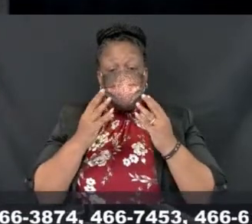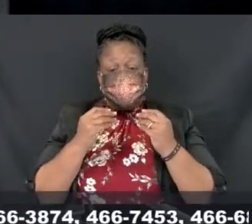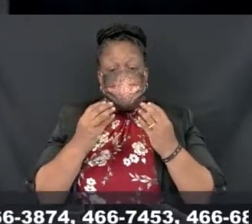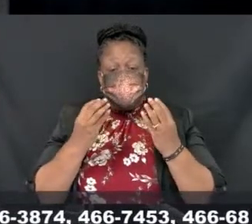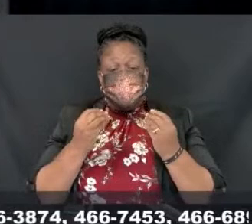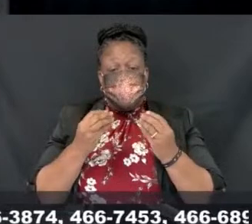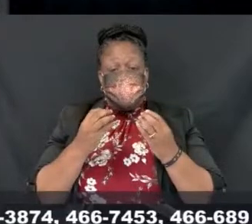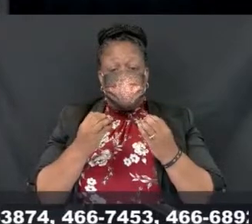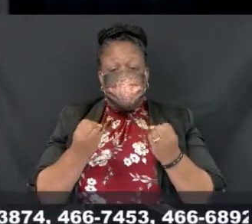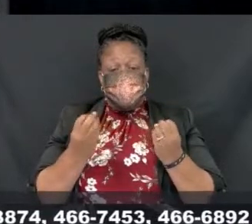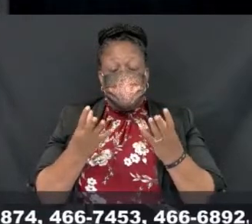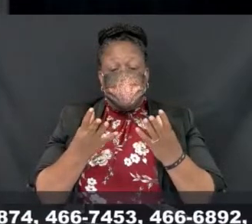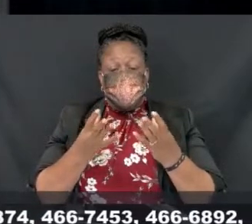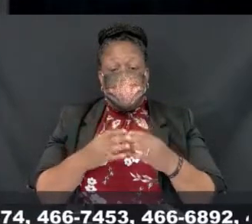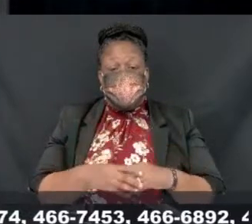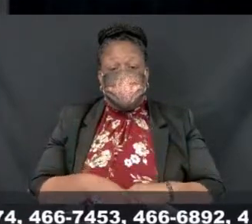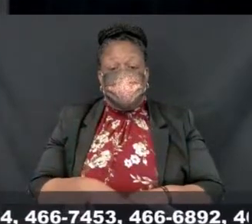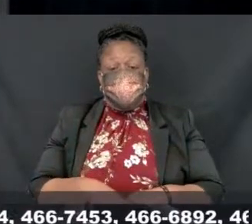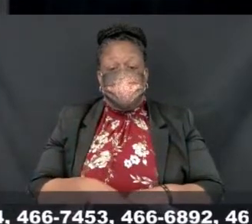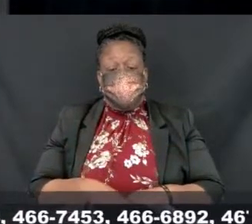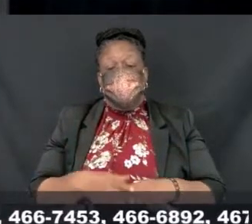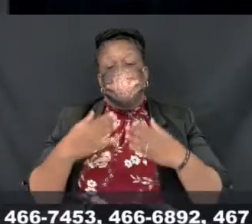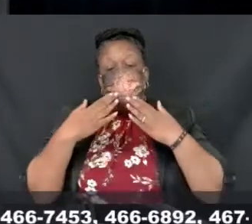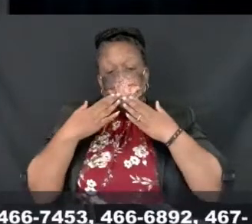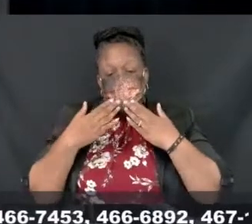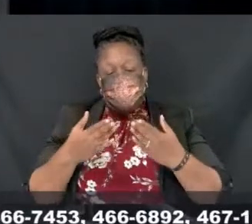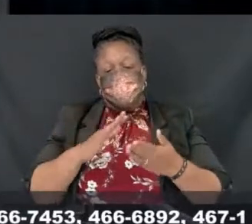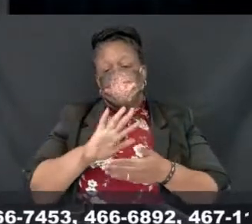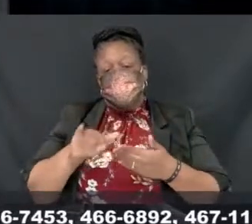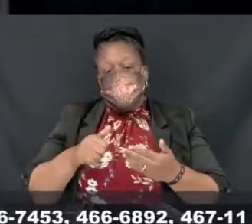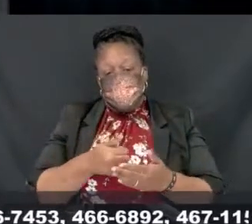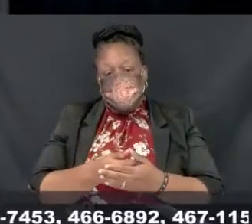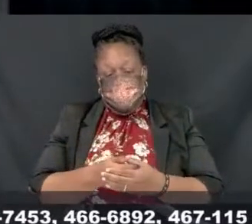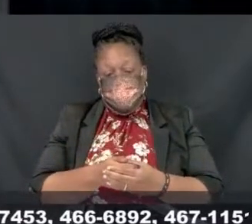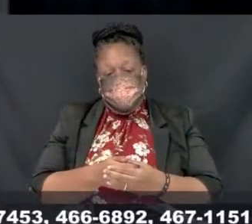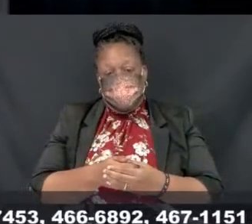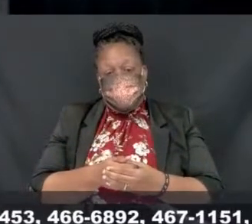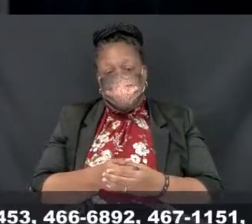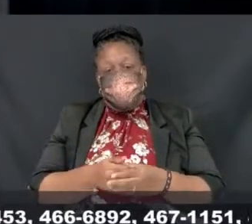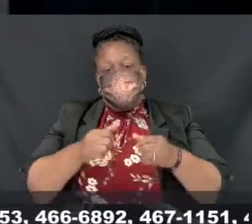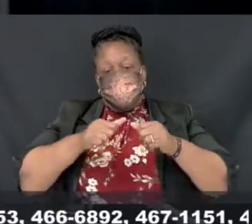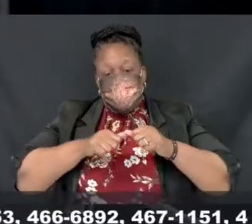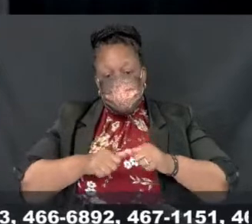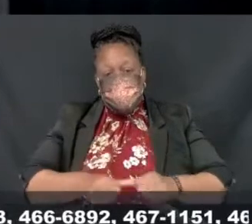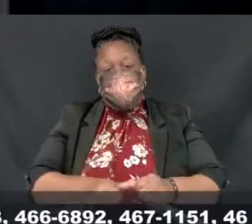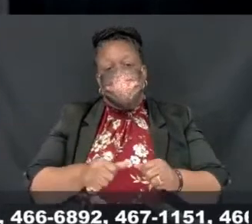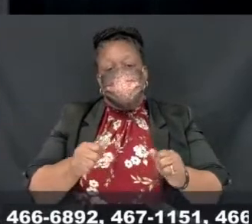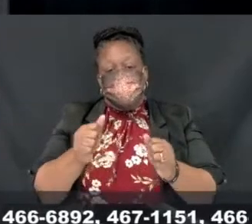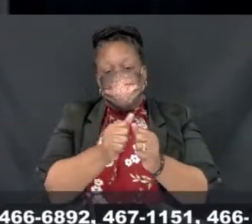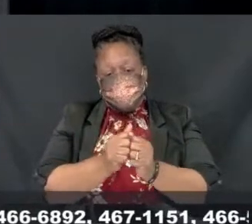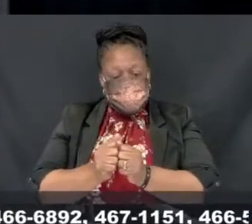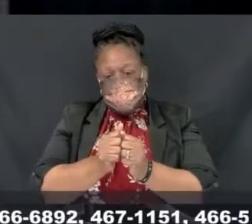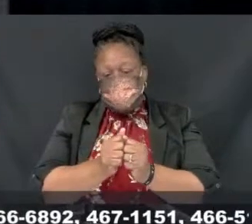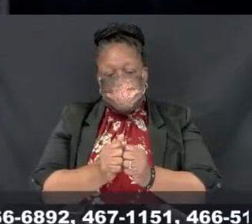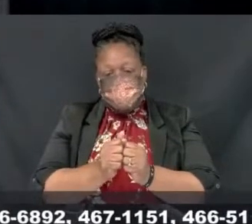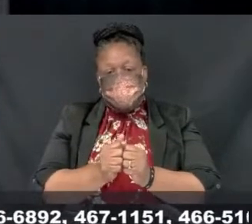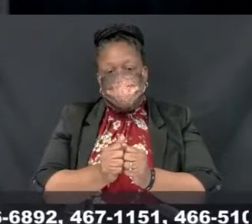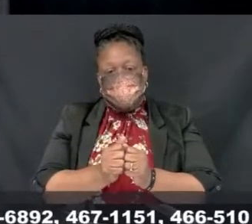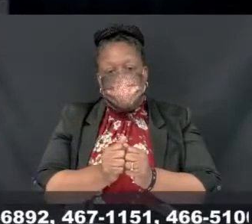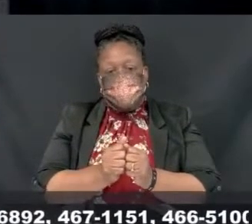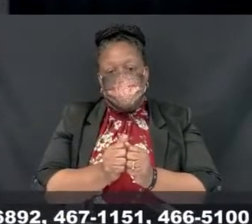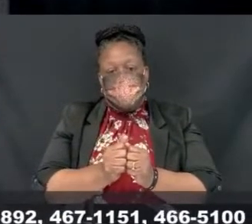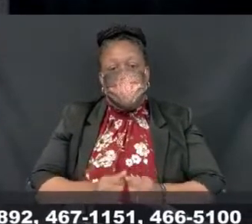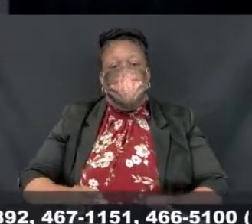response. So again, we are appealing to everyone to continue this togetherness until we get the